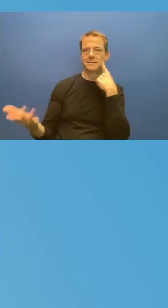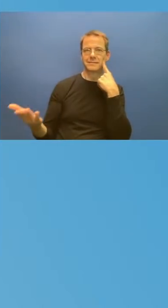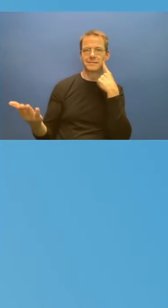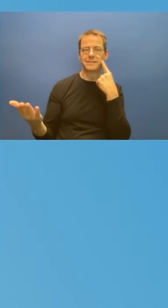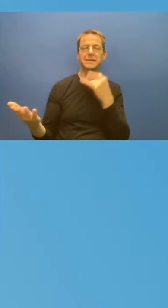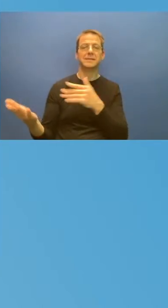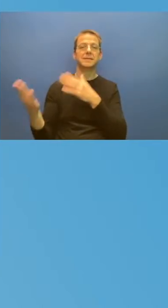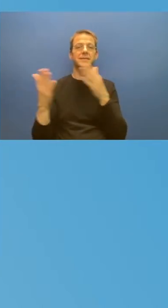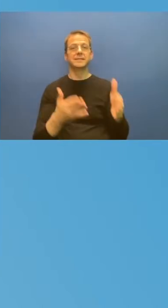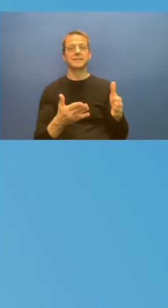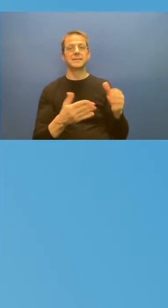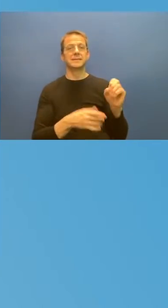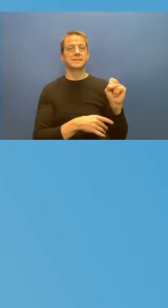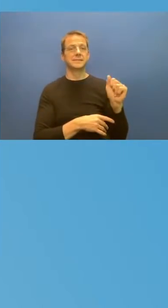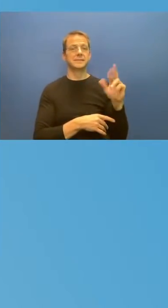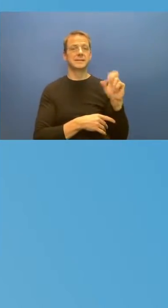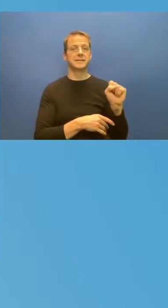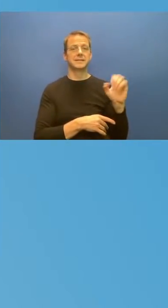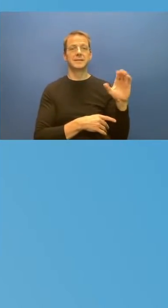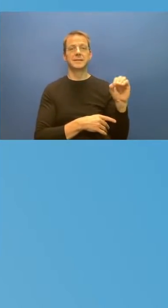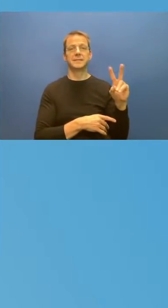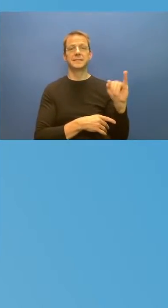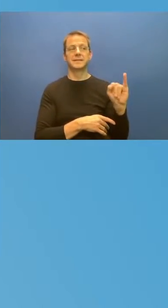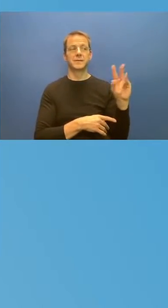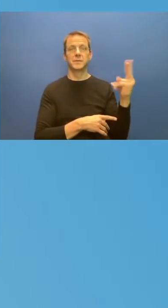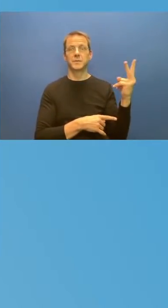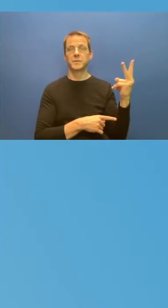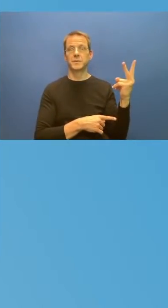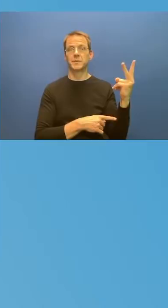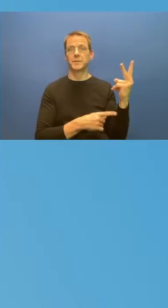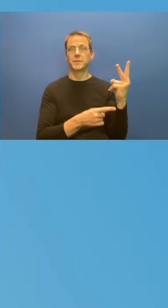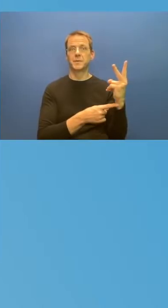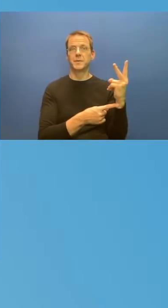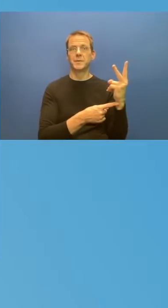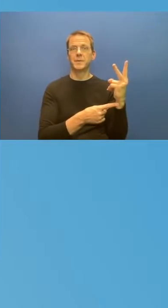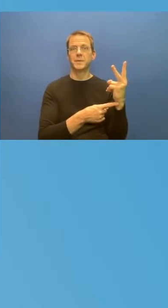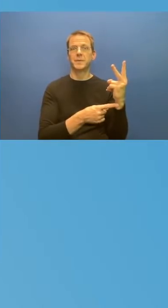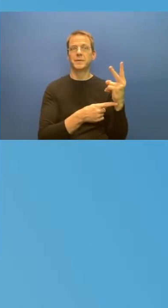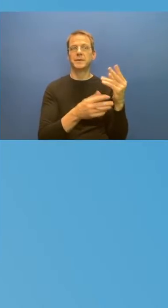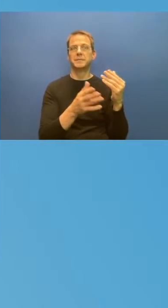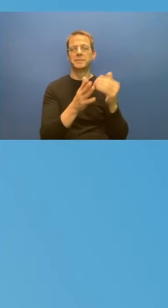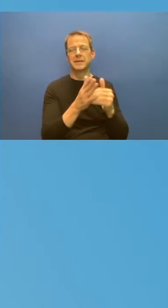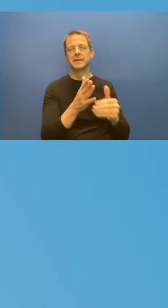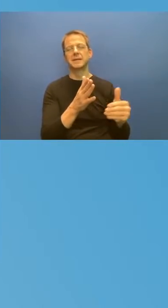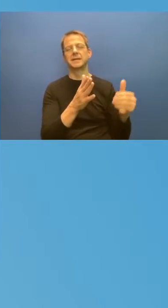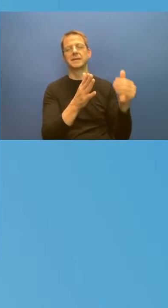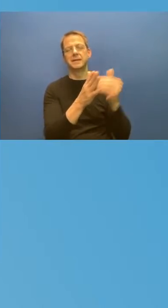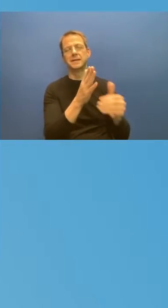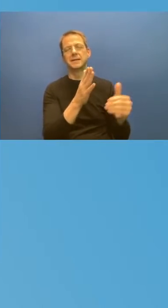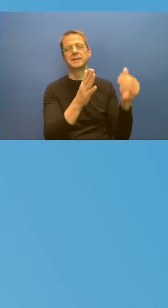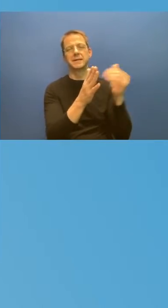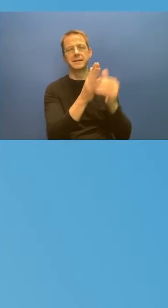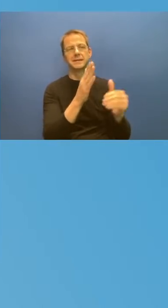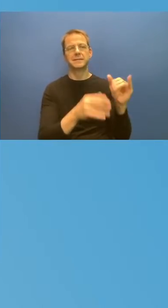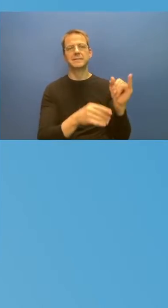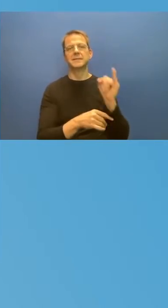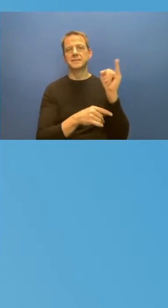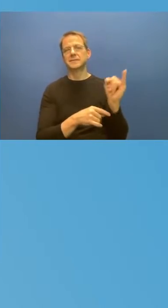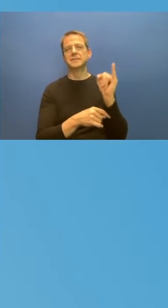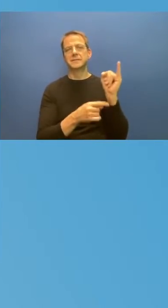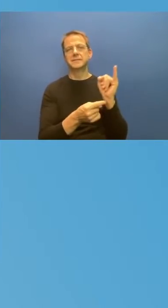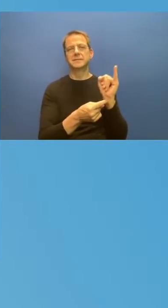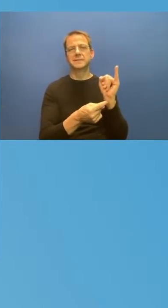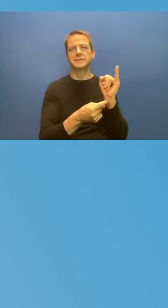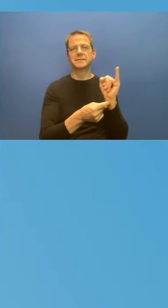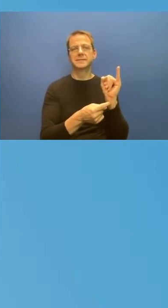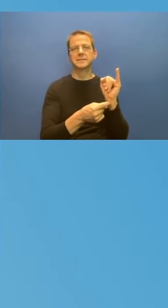of infections, and that continue to move through populations and certainly move through different barriers.